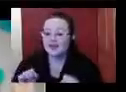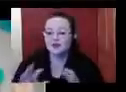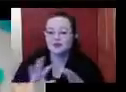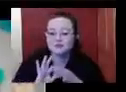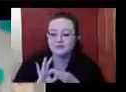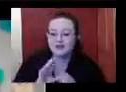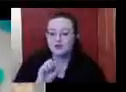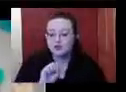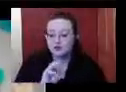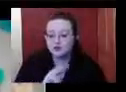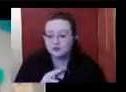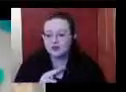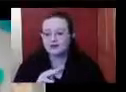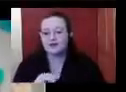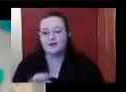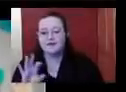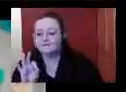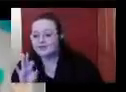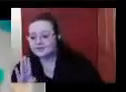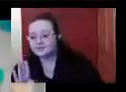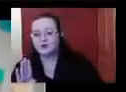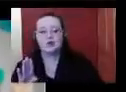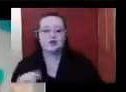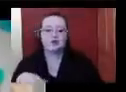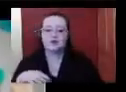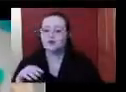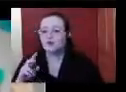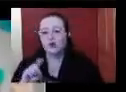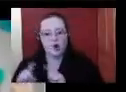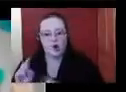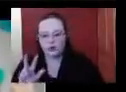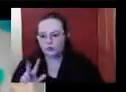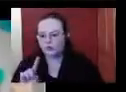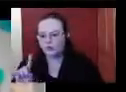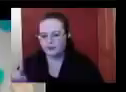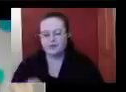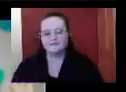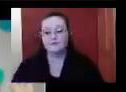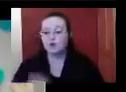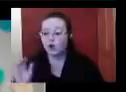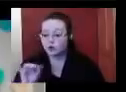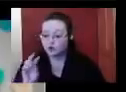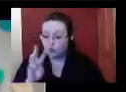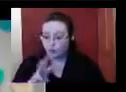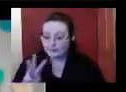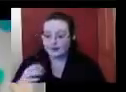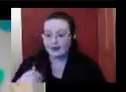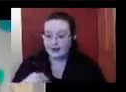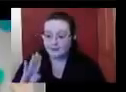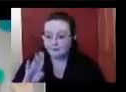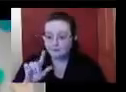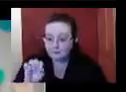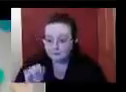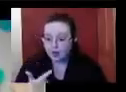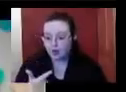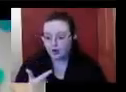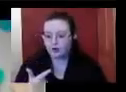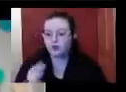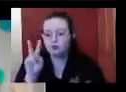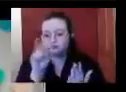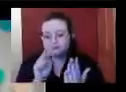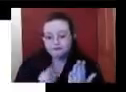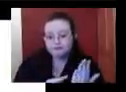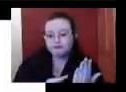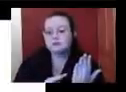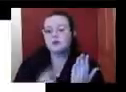calling 311. We also have many helpful back-to-school blogs to read and live discussions happening on Facebook.